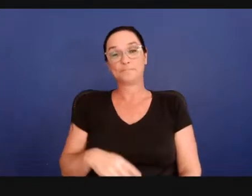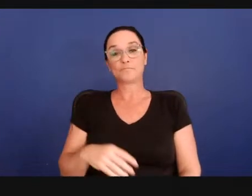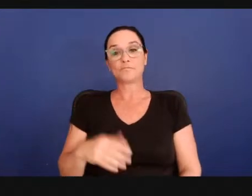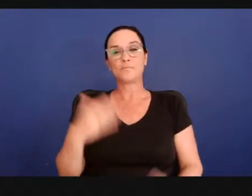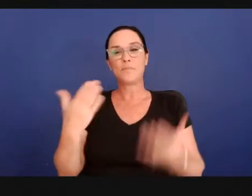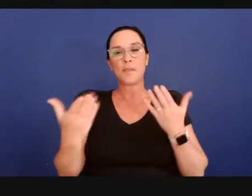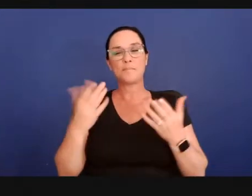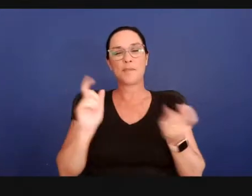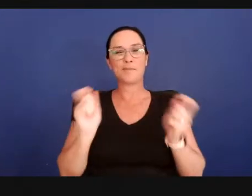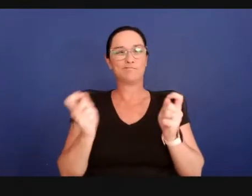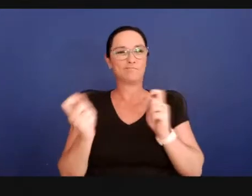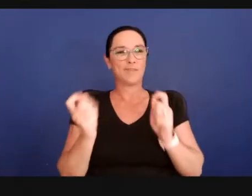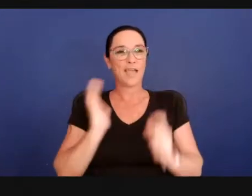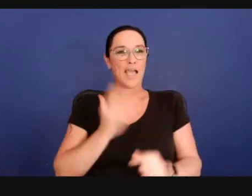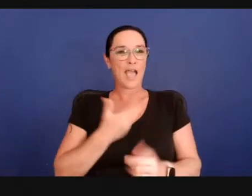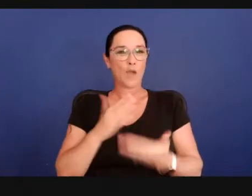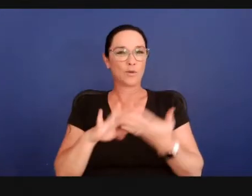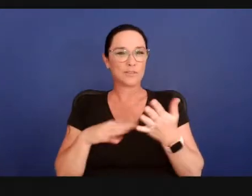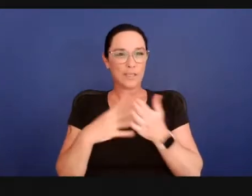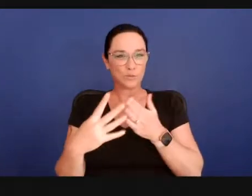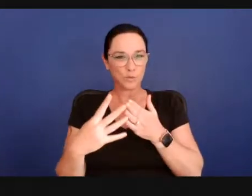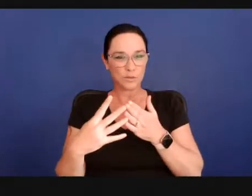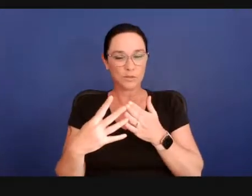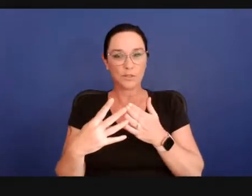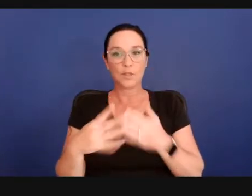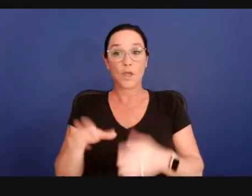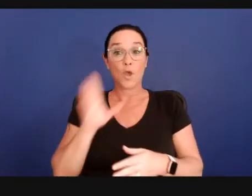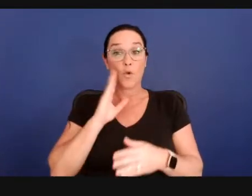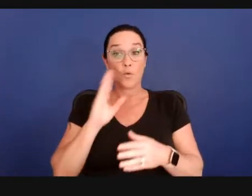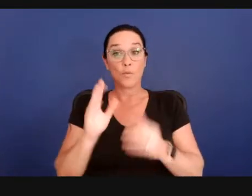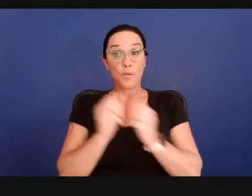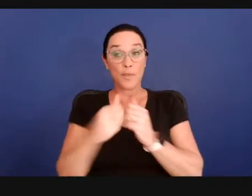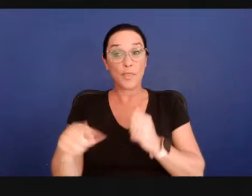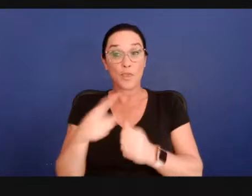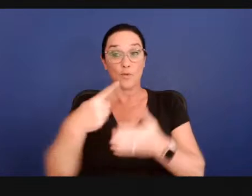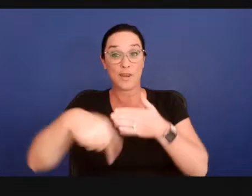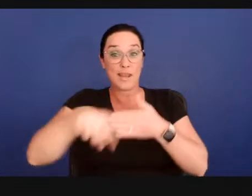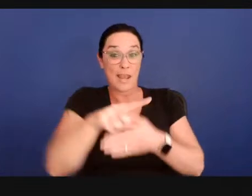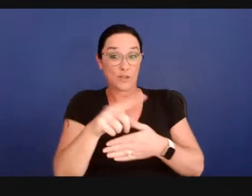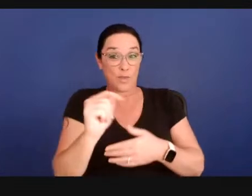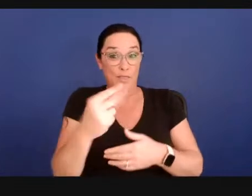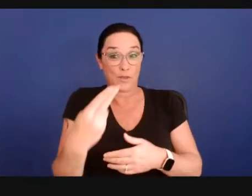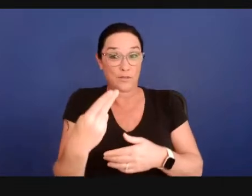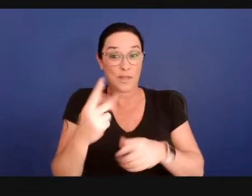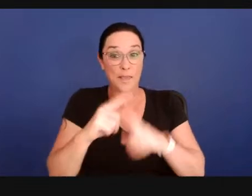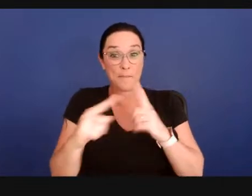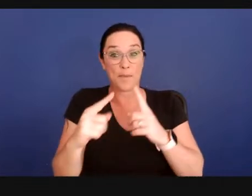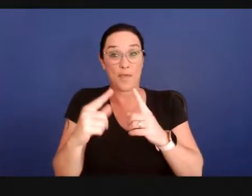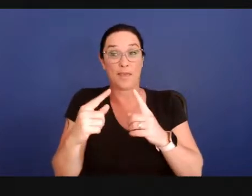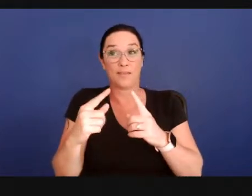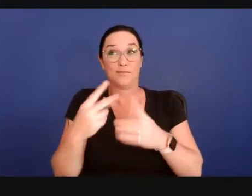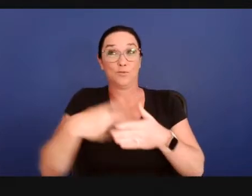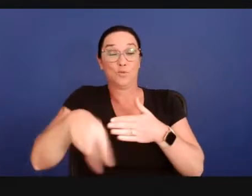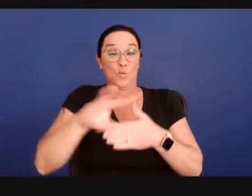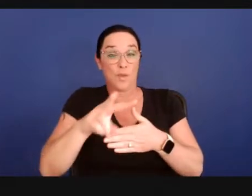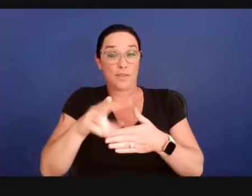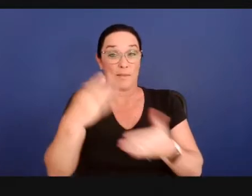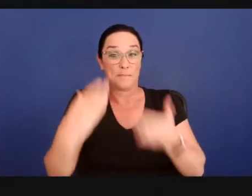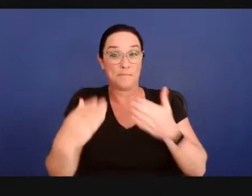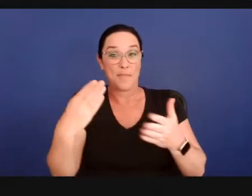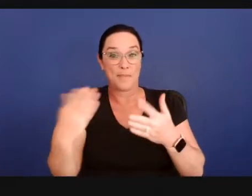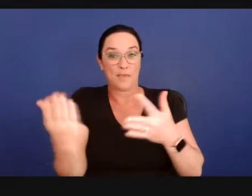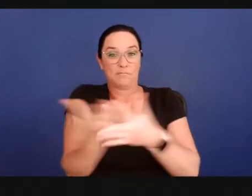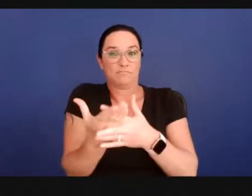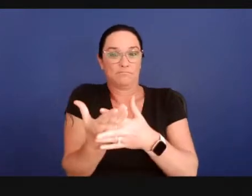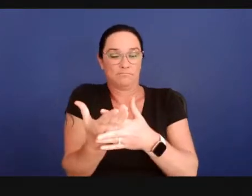schedule accordingly. We will be with you guys next week, Thursday, but the week after that, perhaps we'll break again,